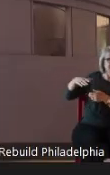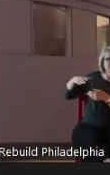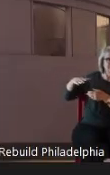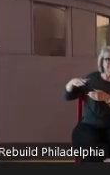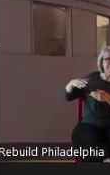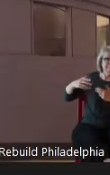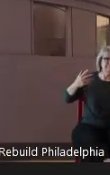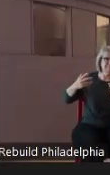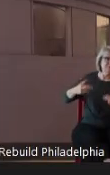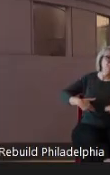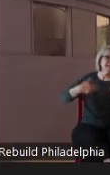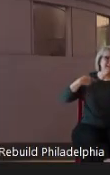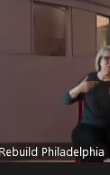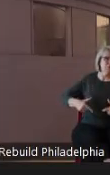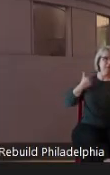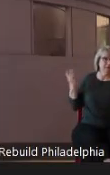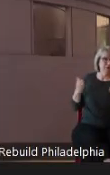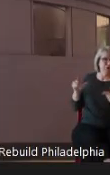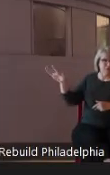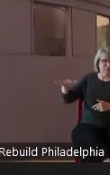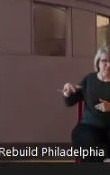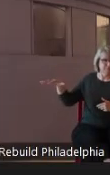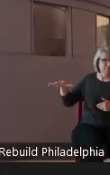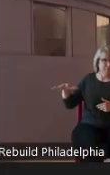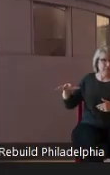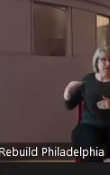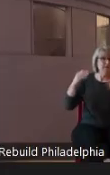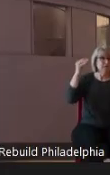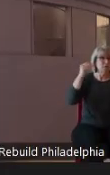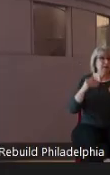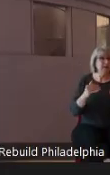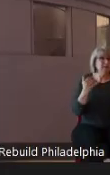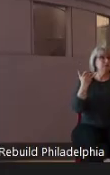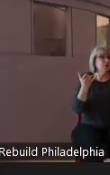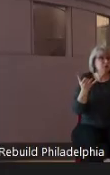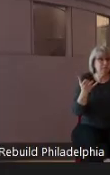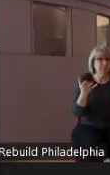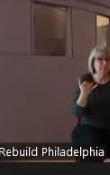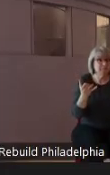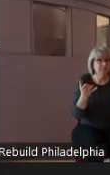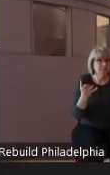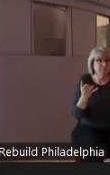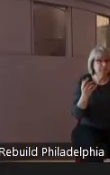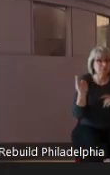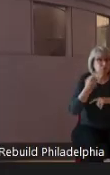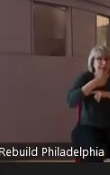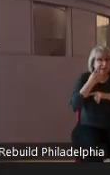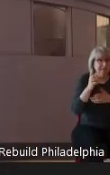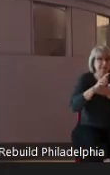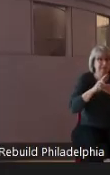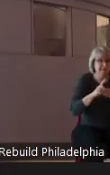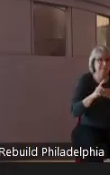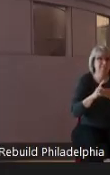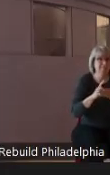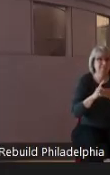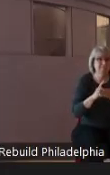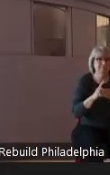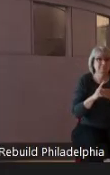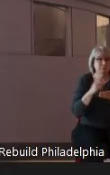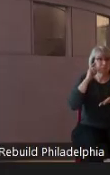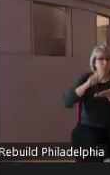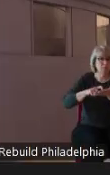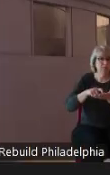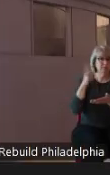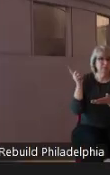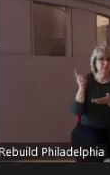The next slide shows the same thing, but a current snapshot of where we are today. And what you'll see